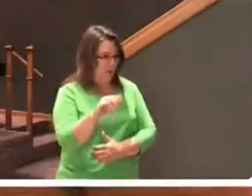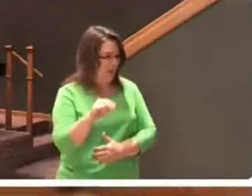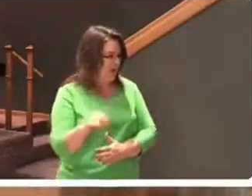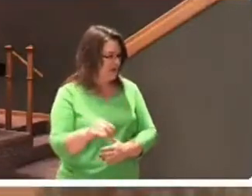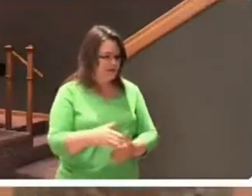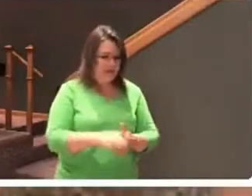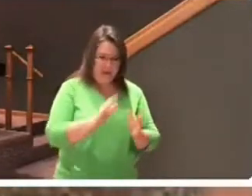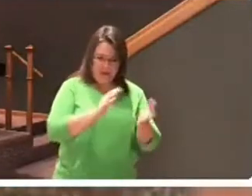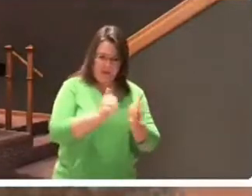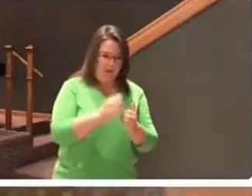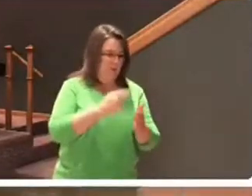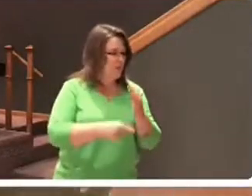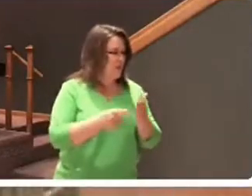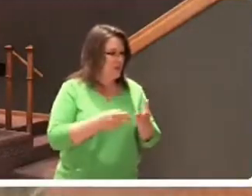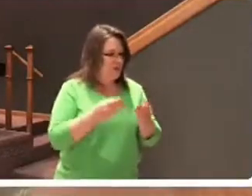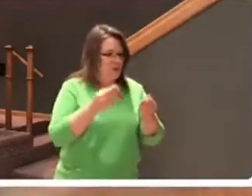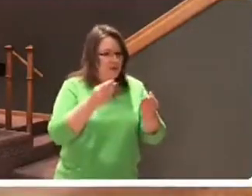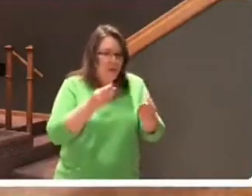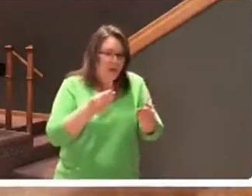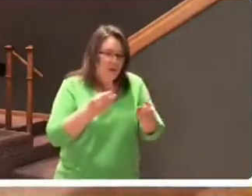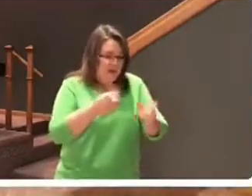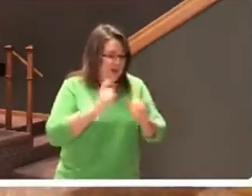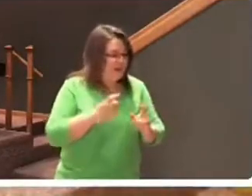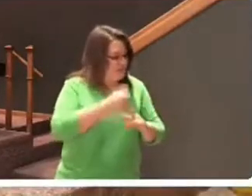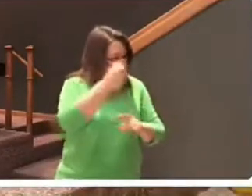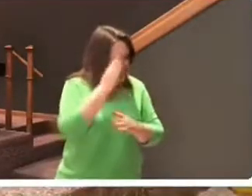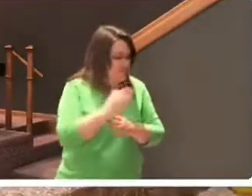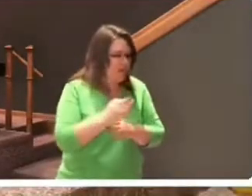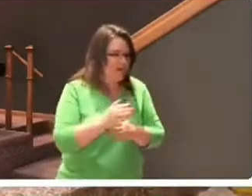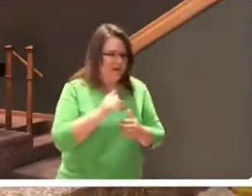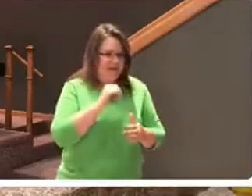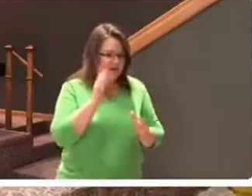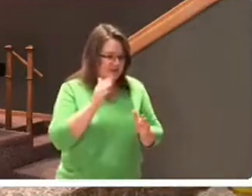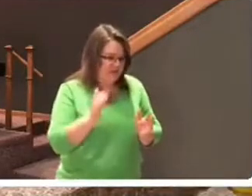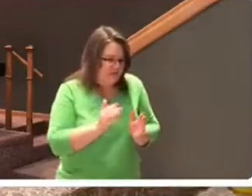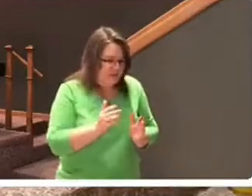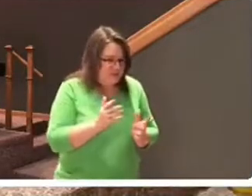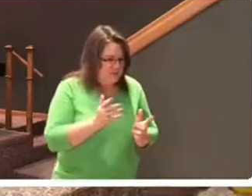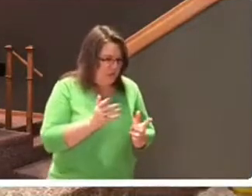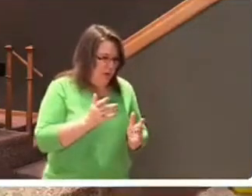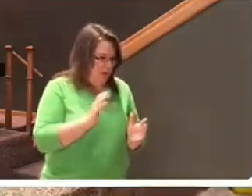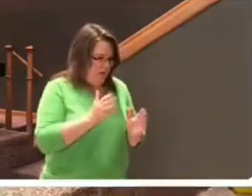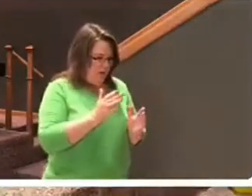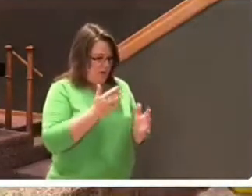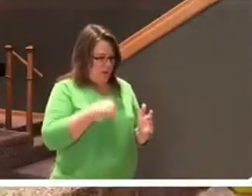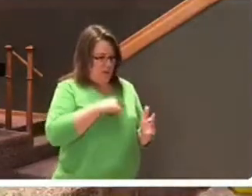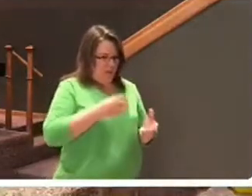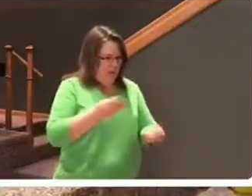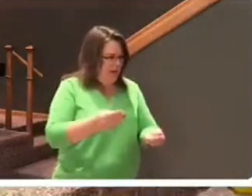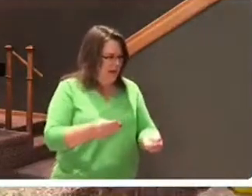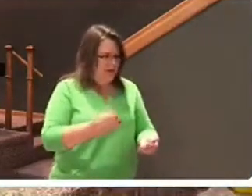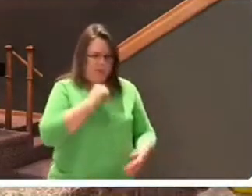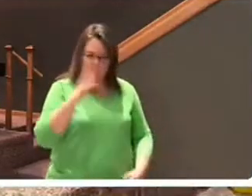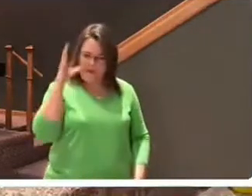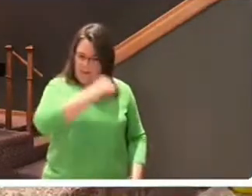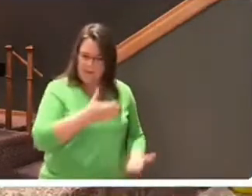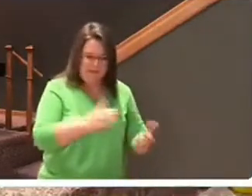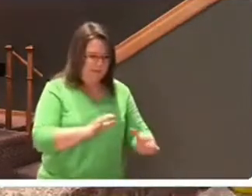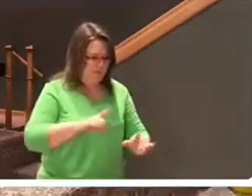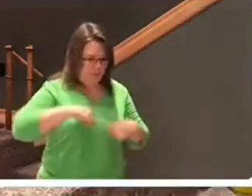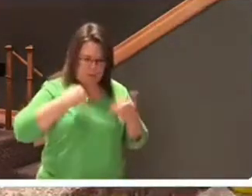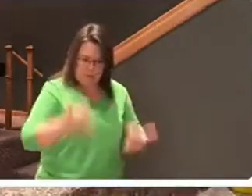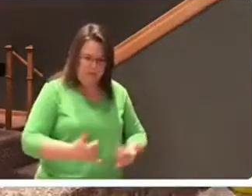our God for our giving seems so small, but we haven't missed a chance to give since. Oh, that's just